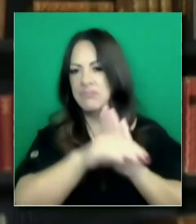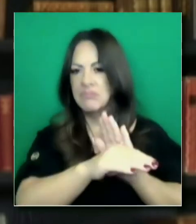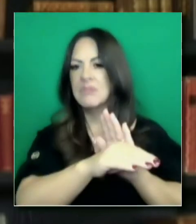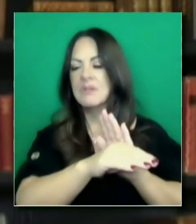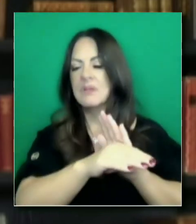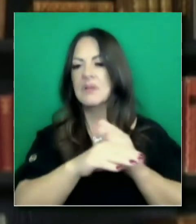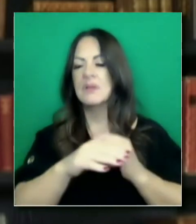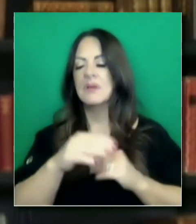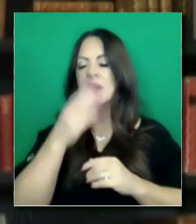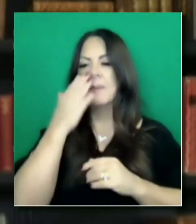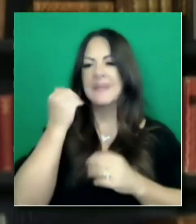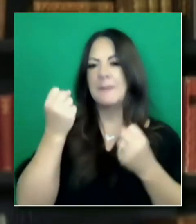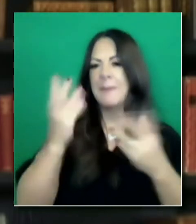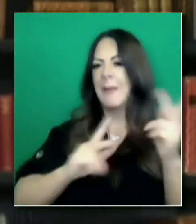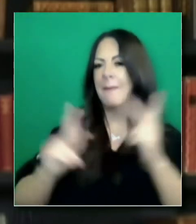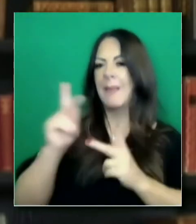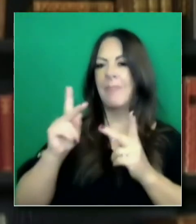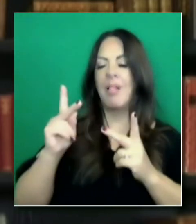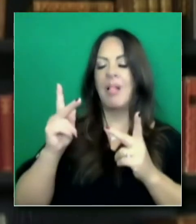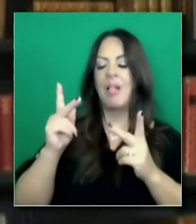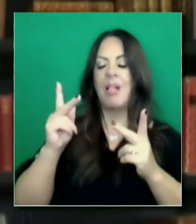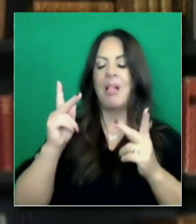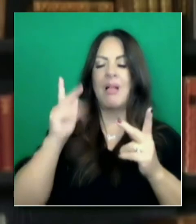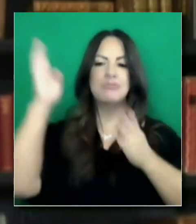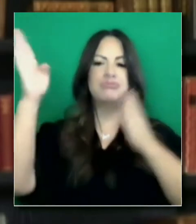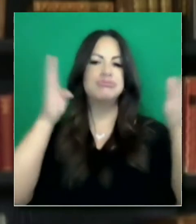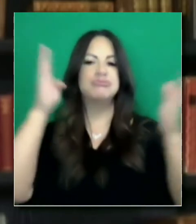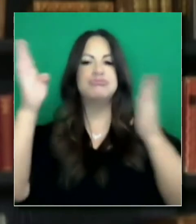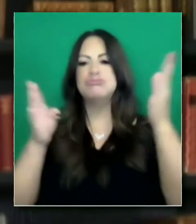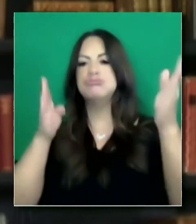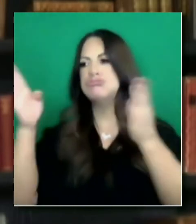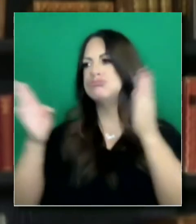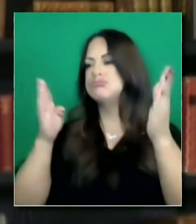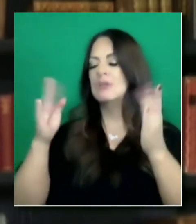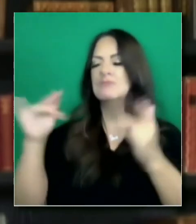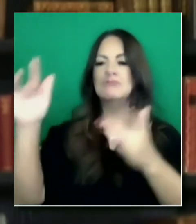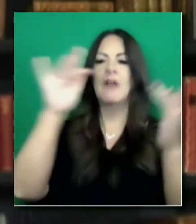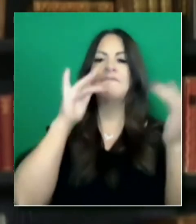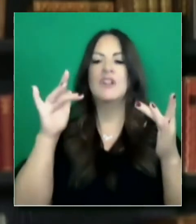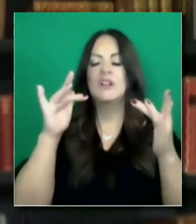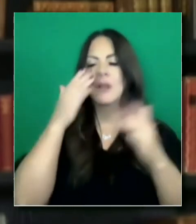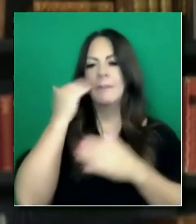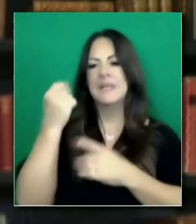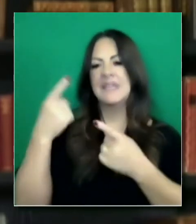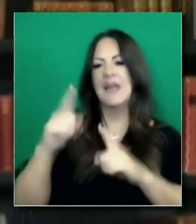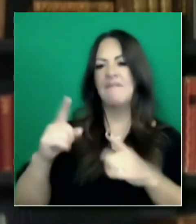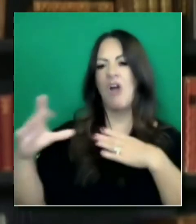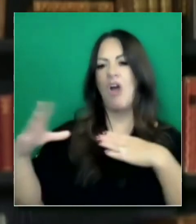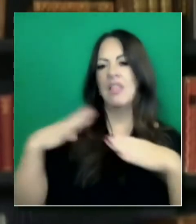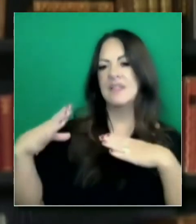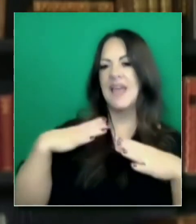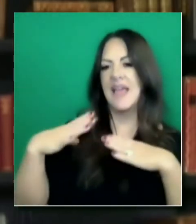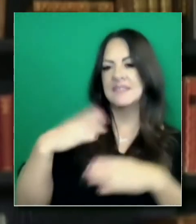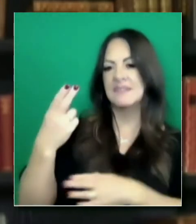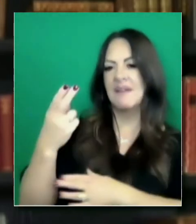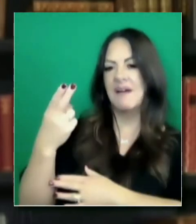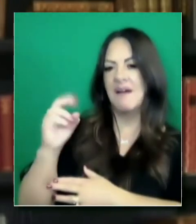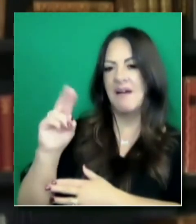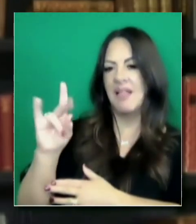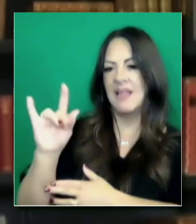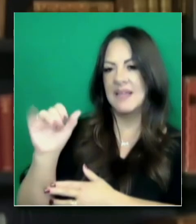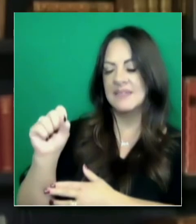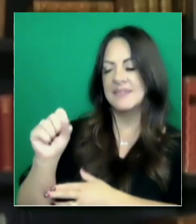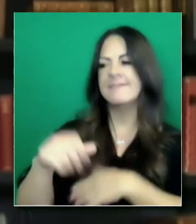we've experienced all across this country based upon the data that has been reported. And so we